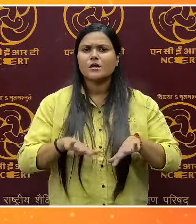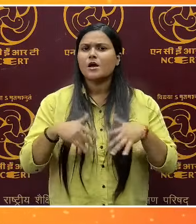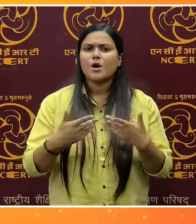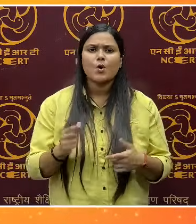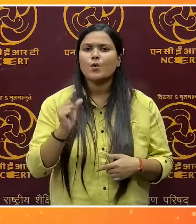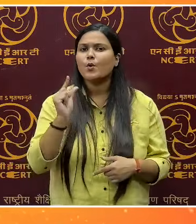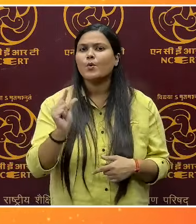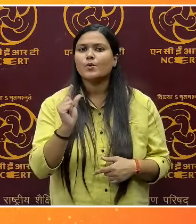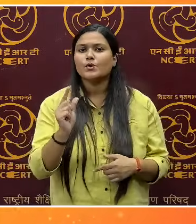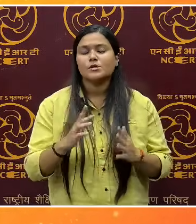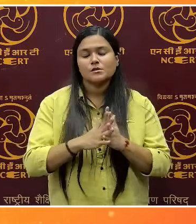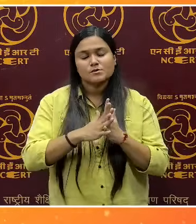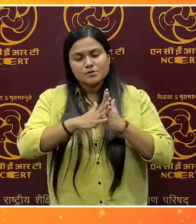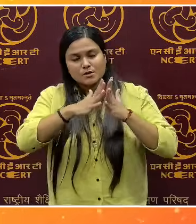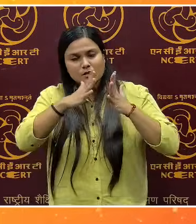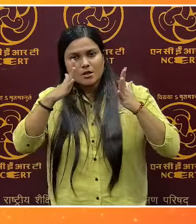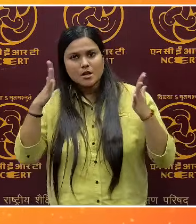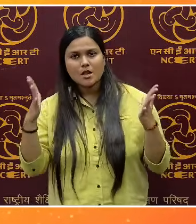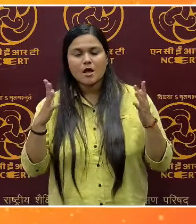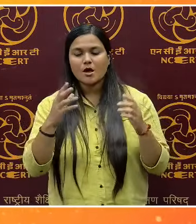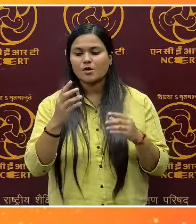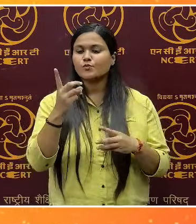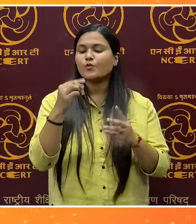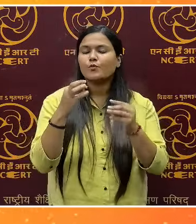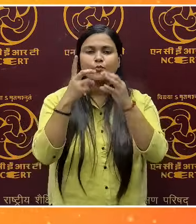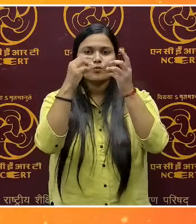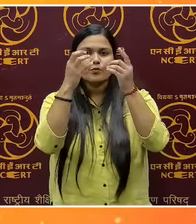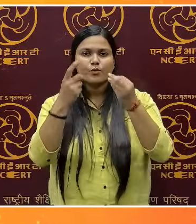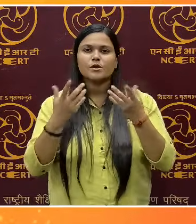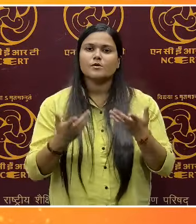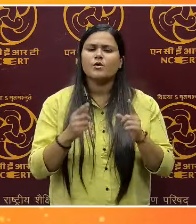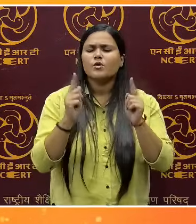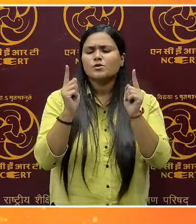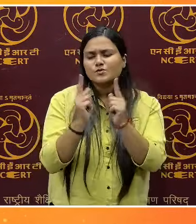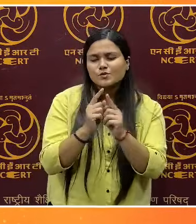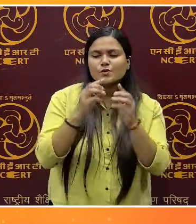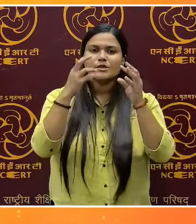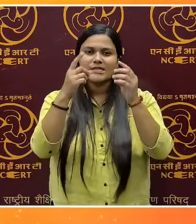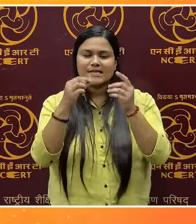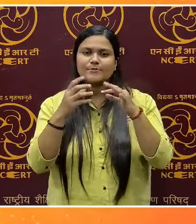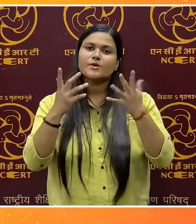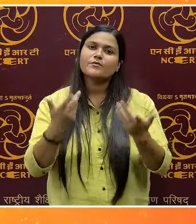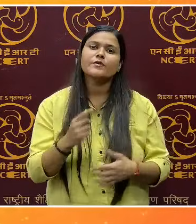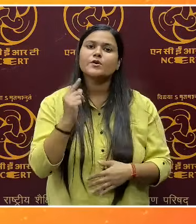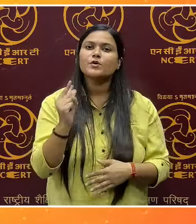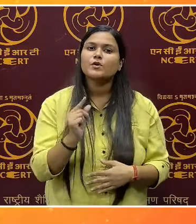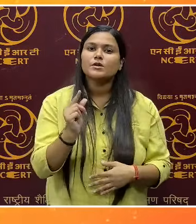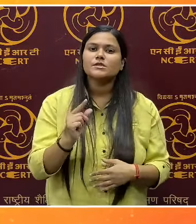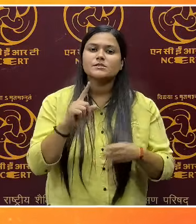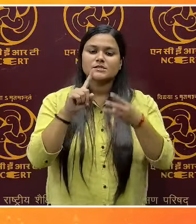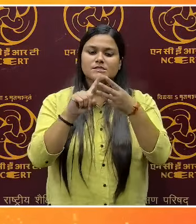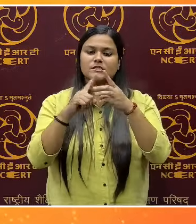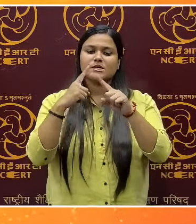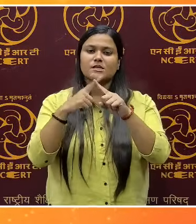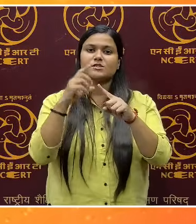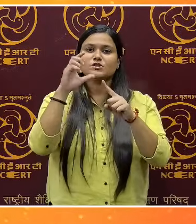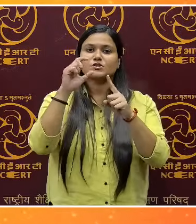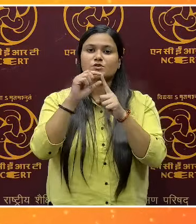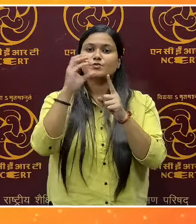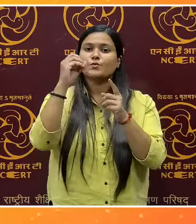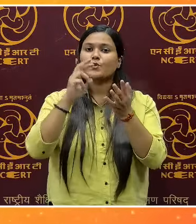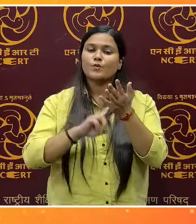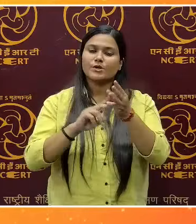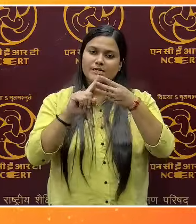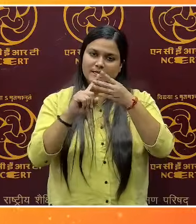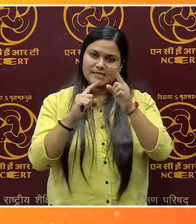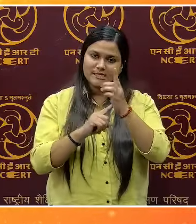represent large numbers or very small numbers, we always use exponents, that is powers.